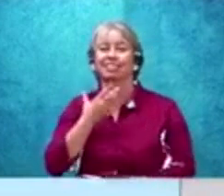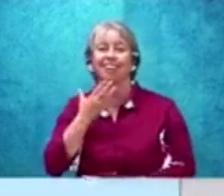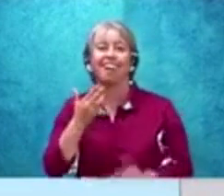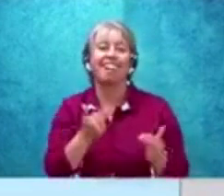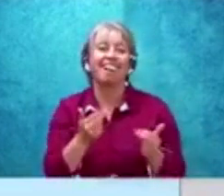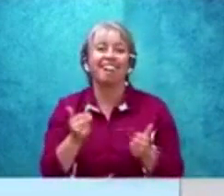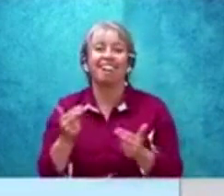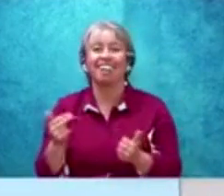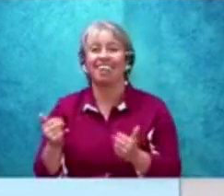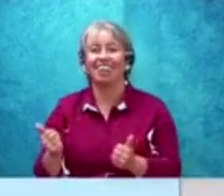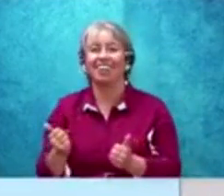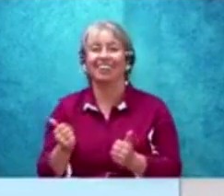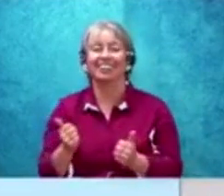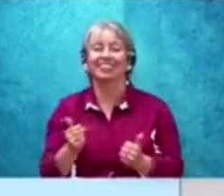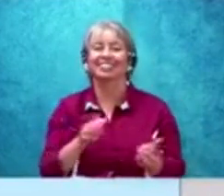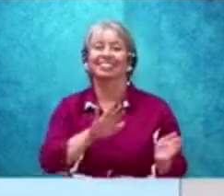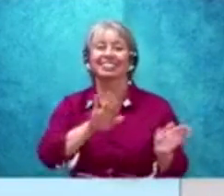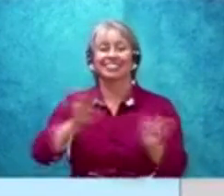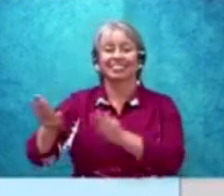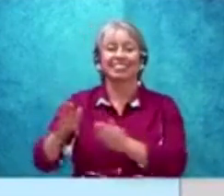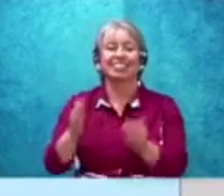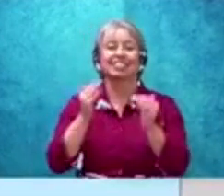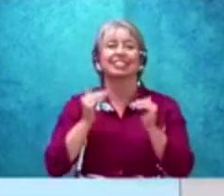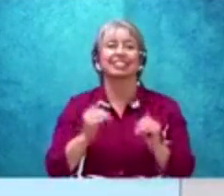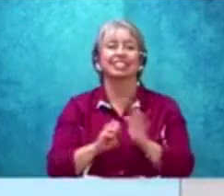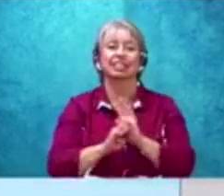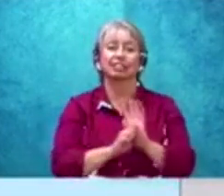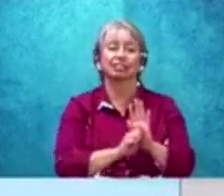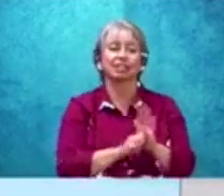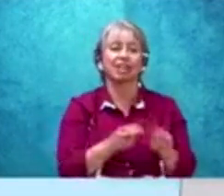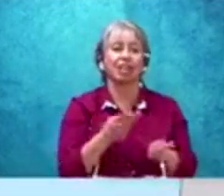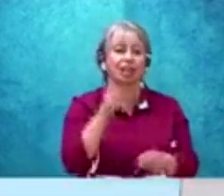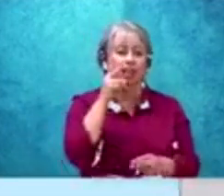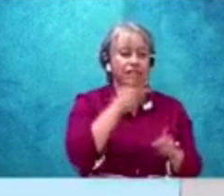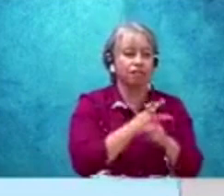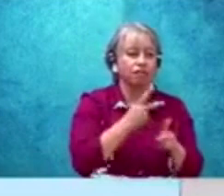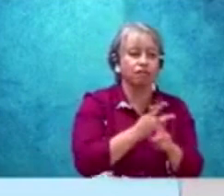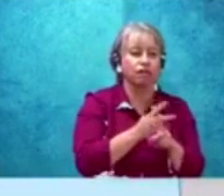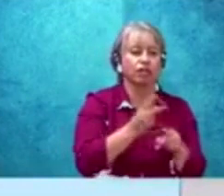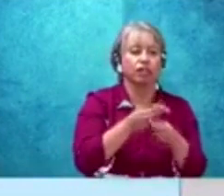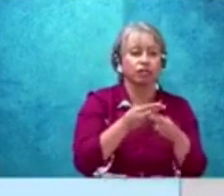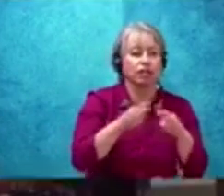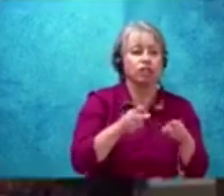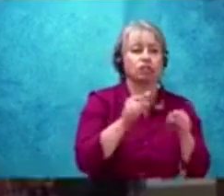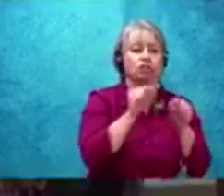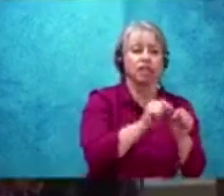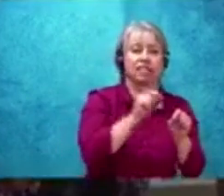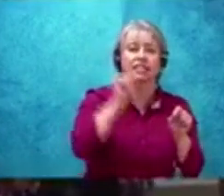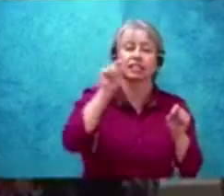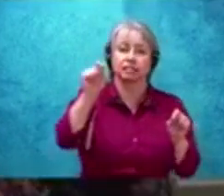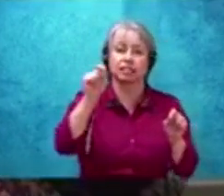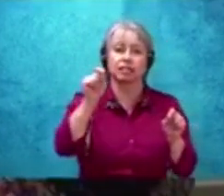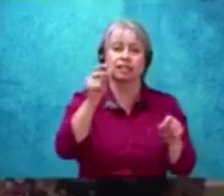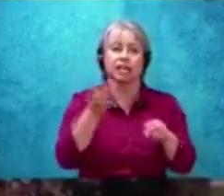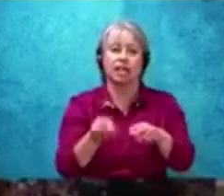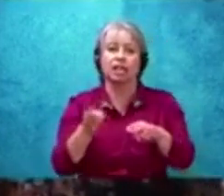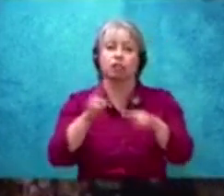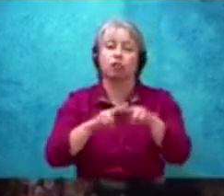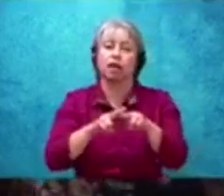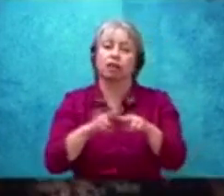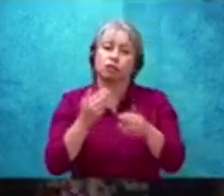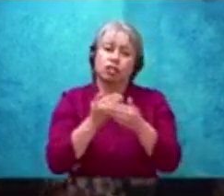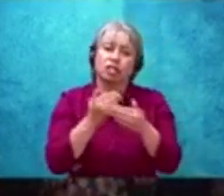Our example one, let's tackle it. Find the shortest distance between the start and end point and round to the nearest